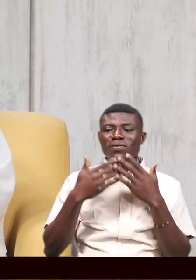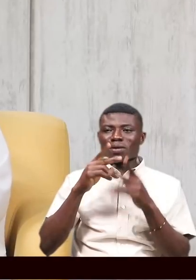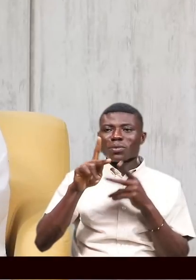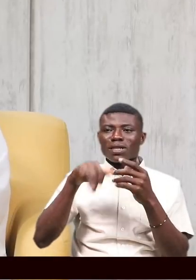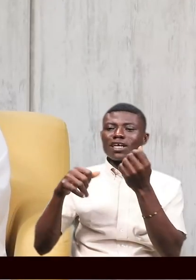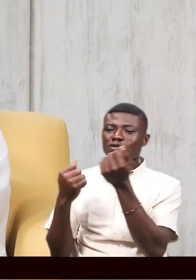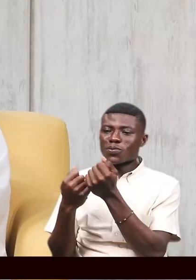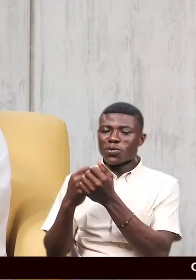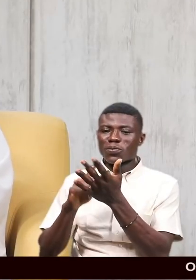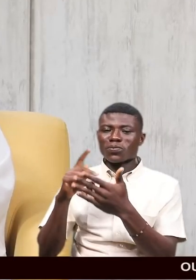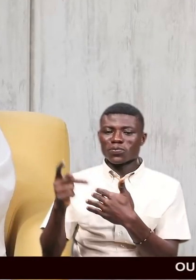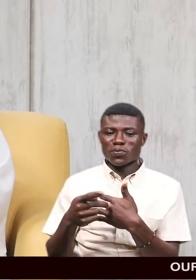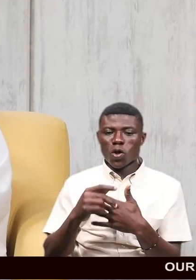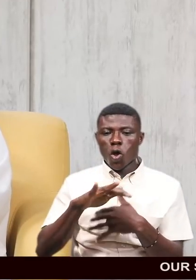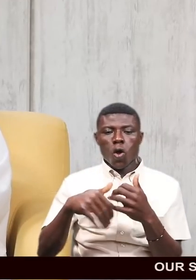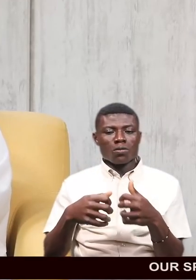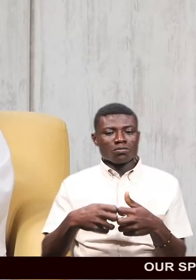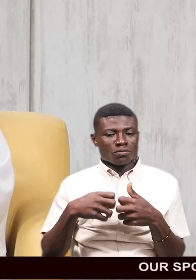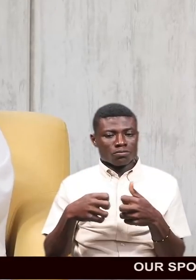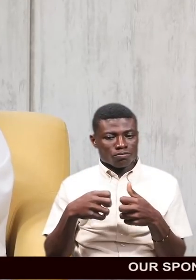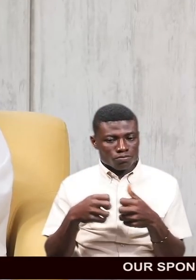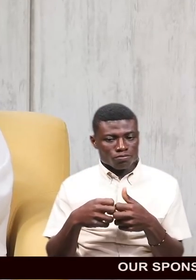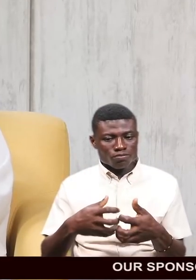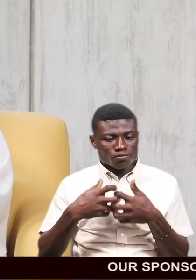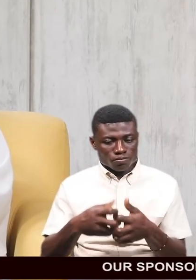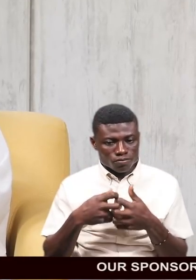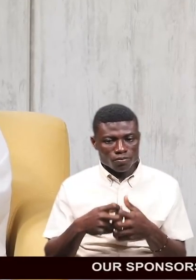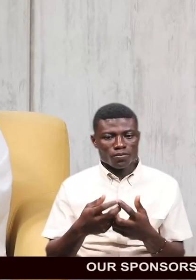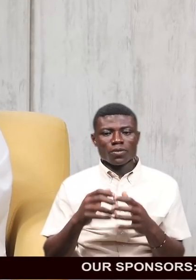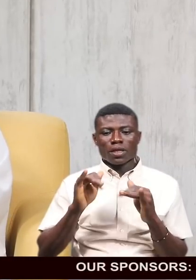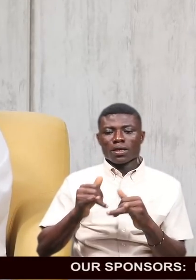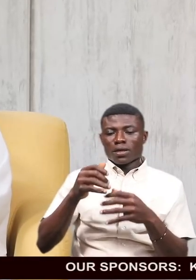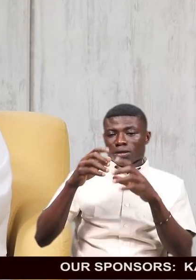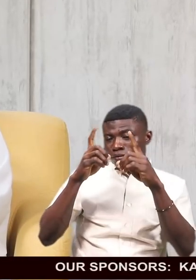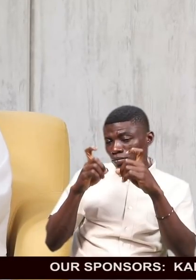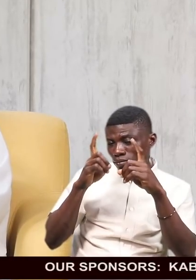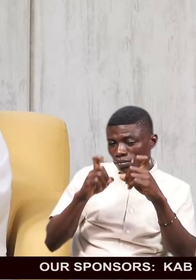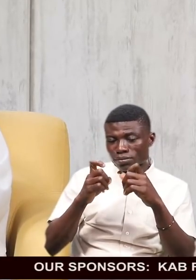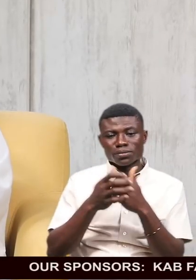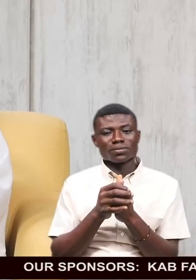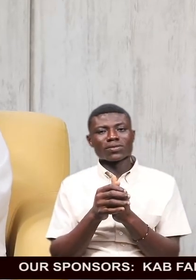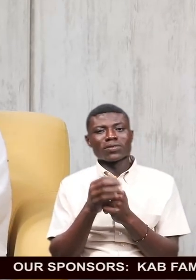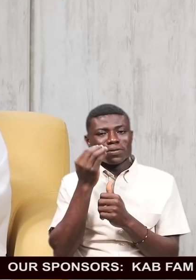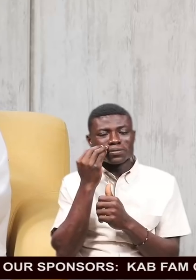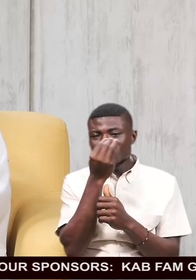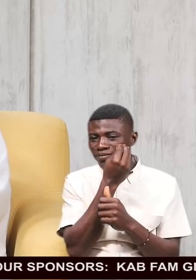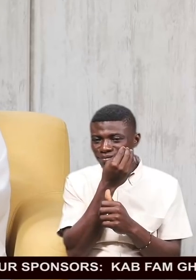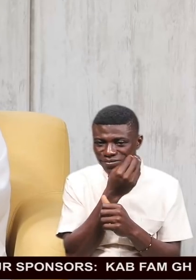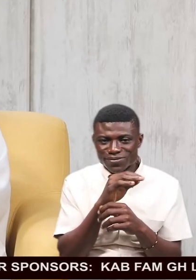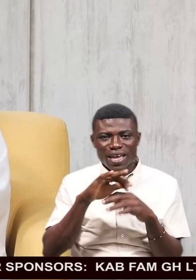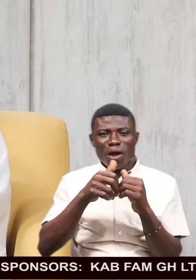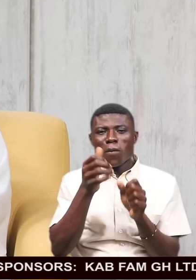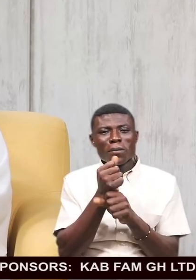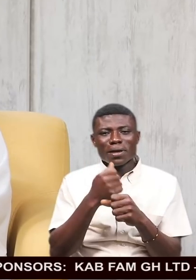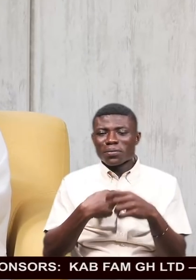ain't done as I see. The very generators, Onasco furniture, Stay Focus Photography, Thames Touch, Rushmore